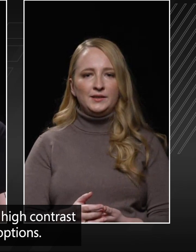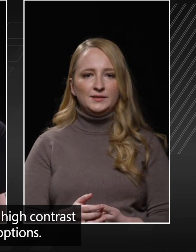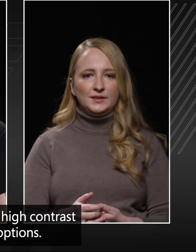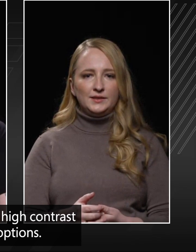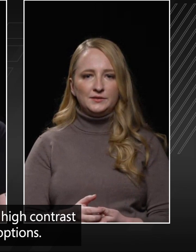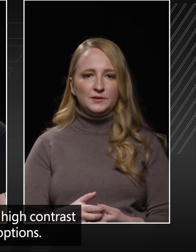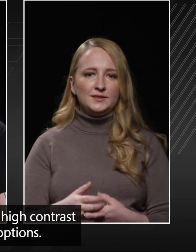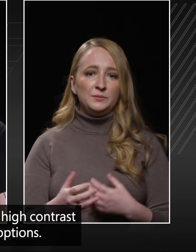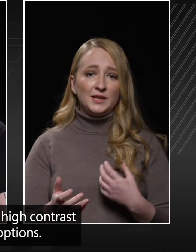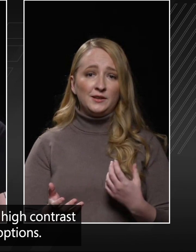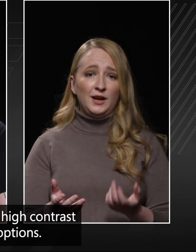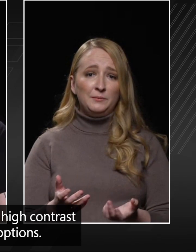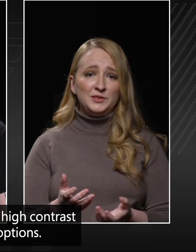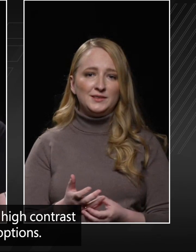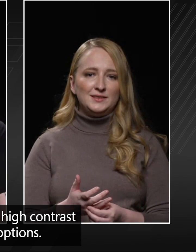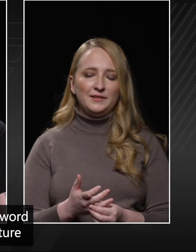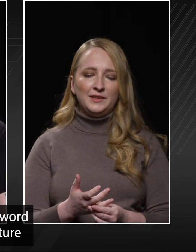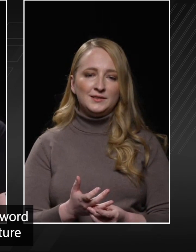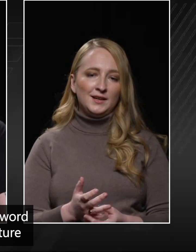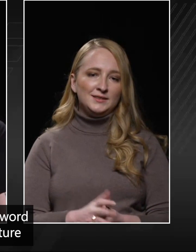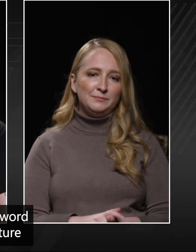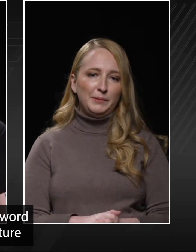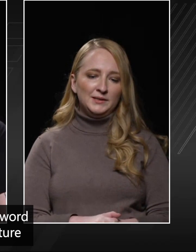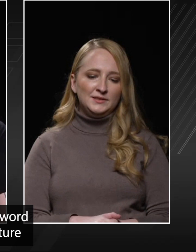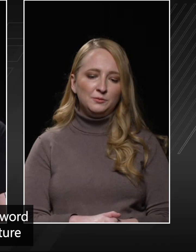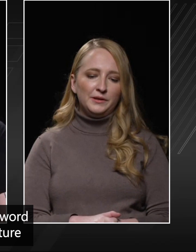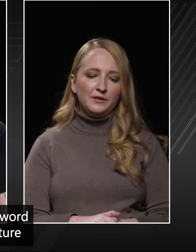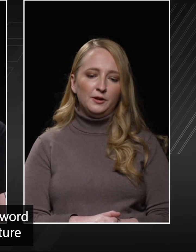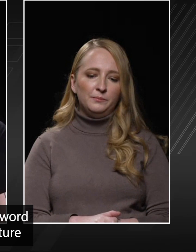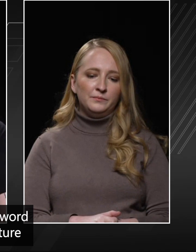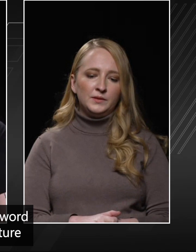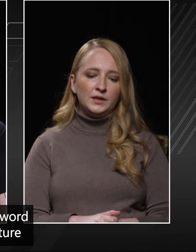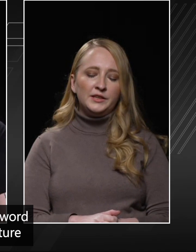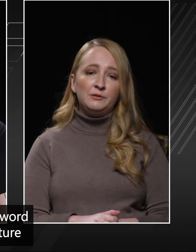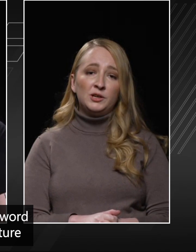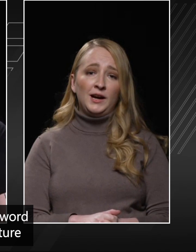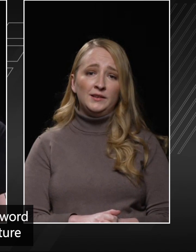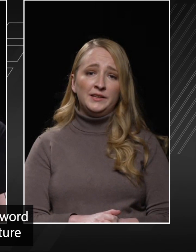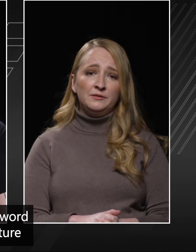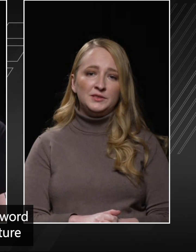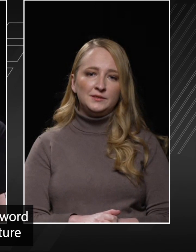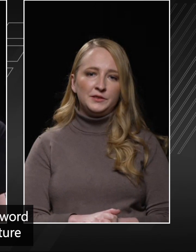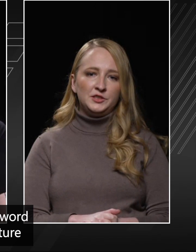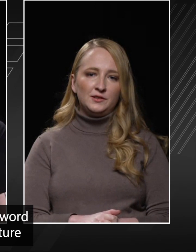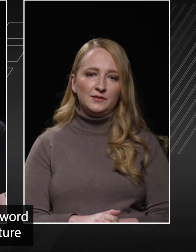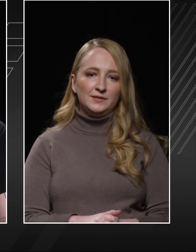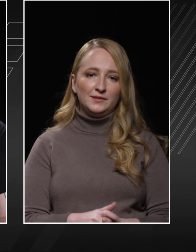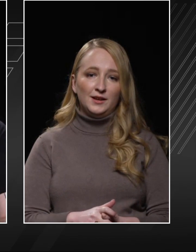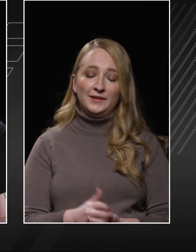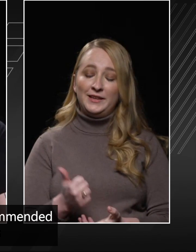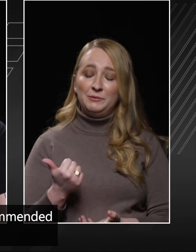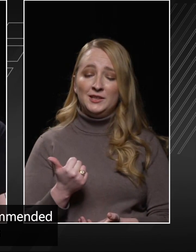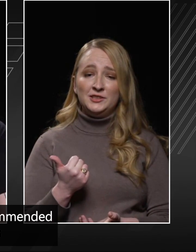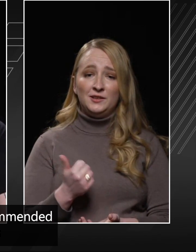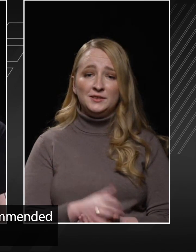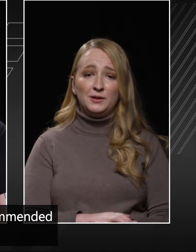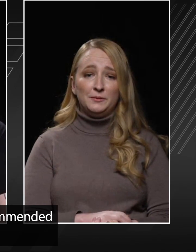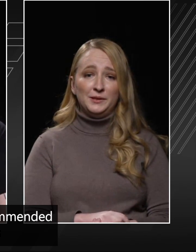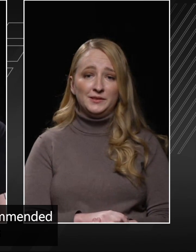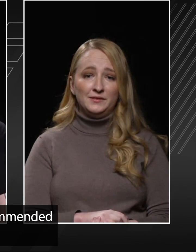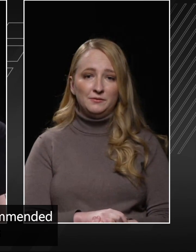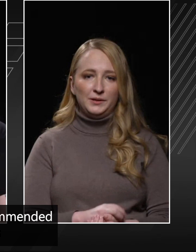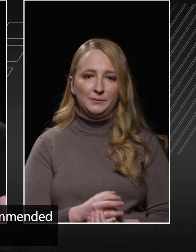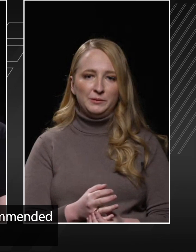contrast settings and different subtitle options. I think it ties in best with keyword highlighting, which is a feature that Cameron actually